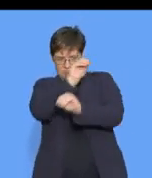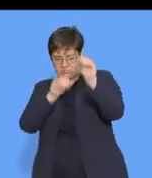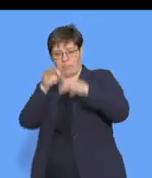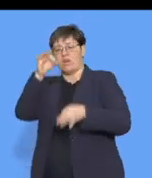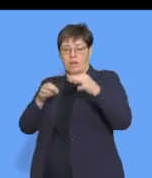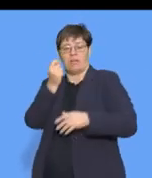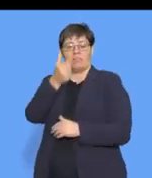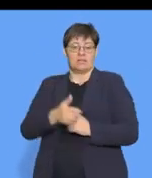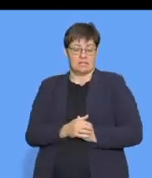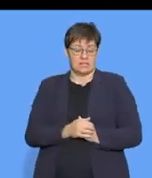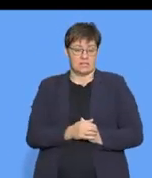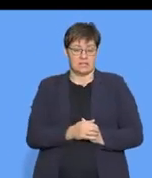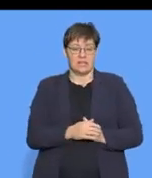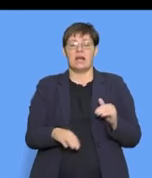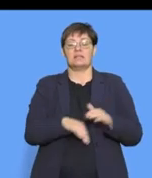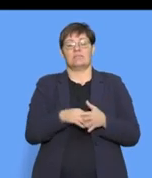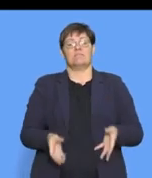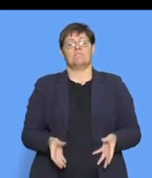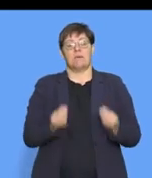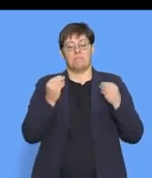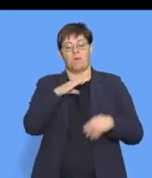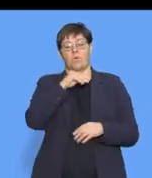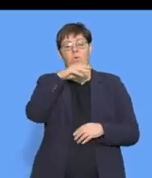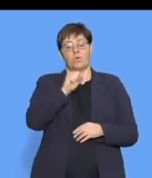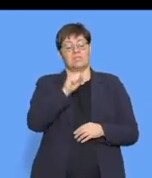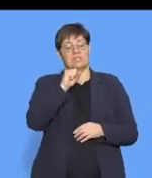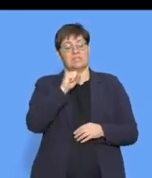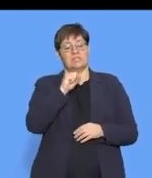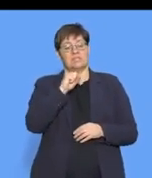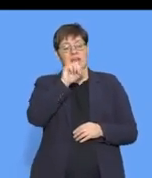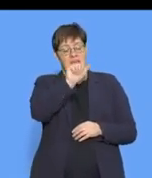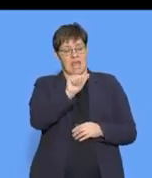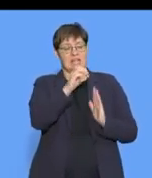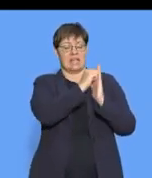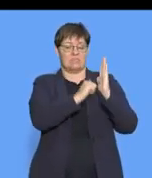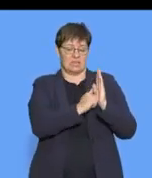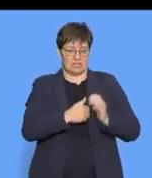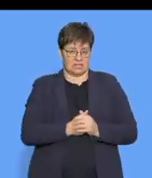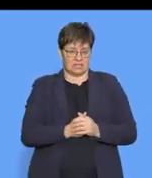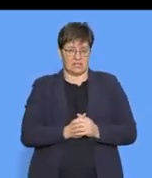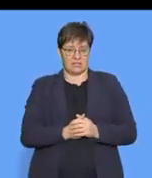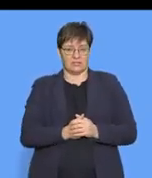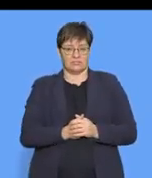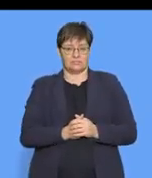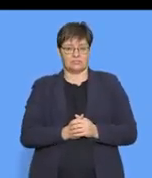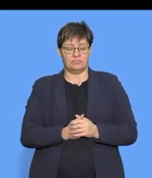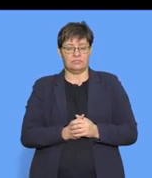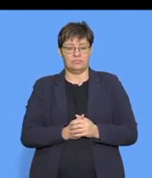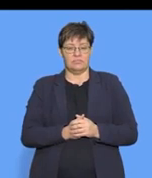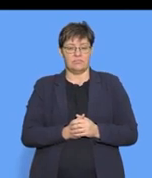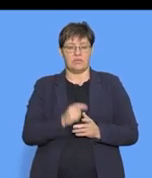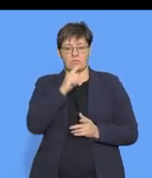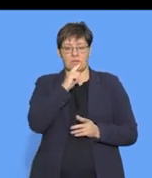manipulate it a little bit until we have cos A, the subject of the formula. And then remember, we'll